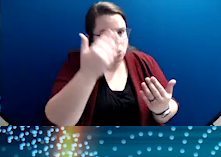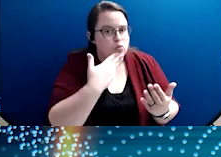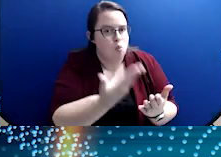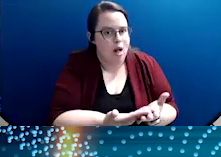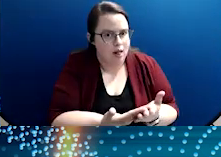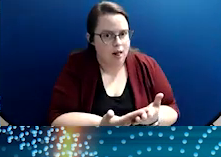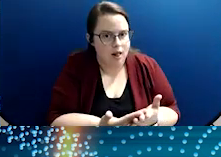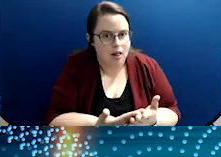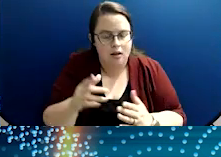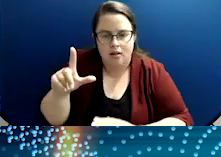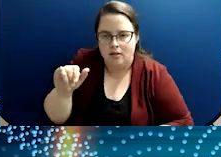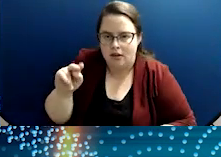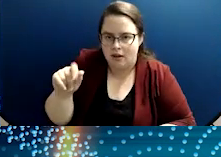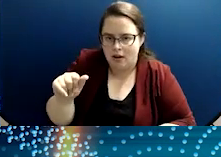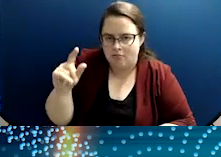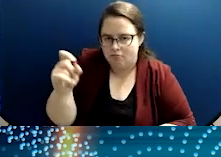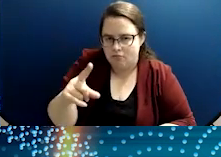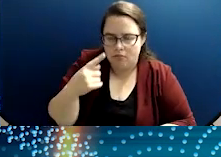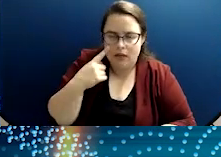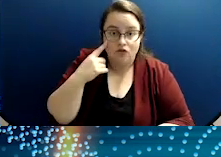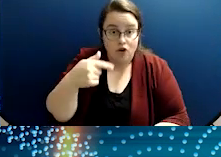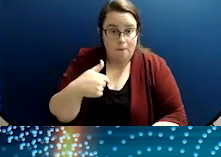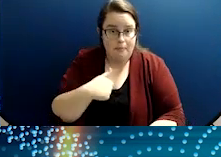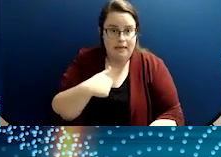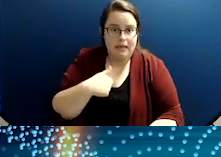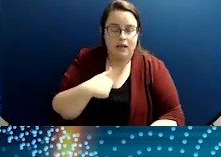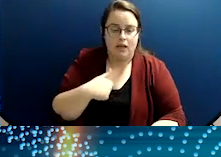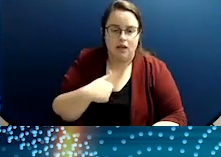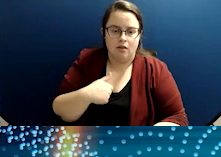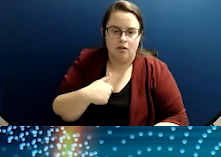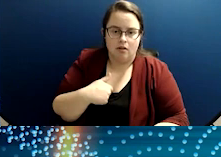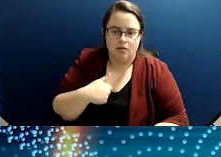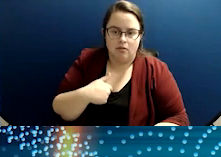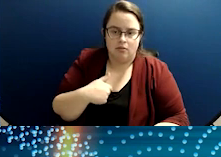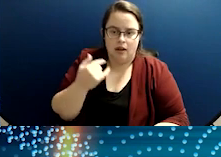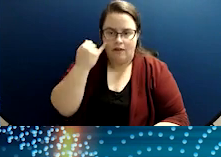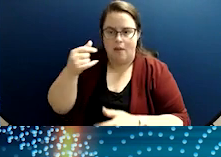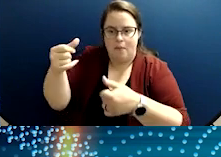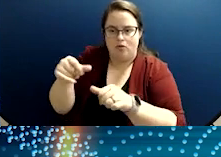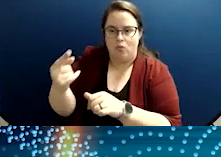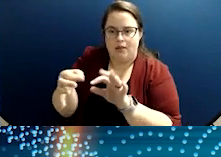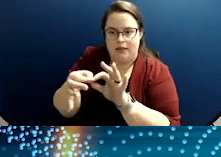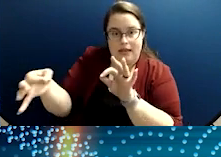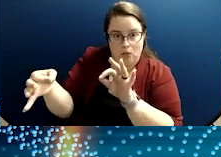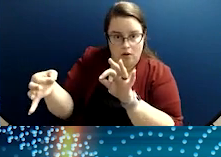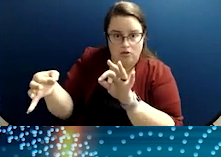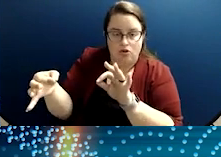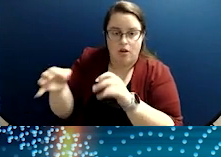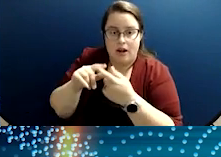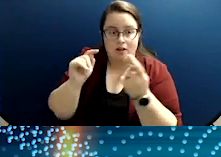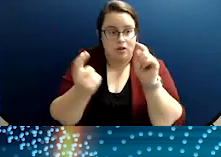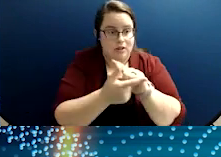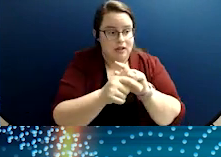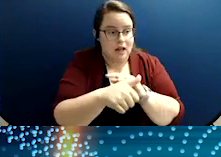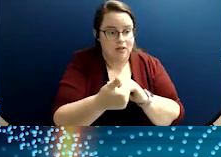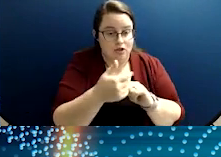asking because I can for me, you're gonna come on Facebook or something and people post in one language and because I do it in another language in Dutch.